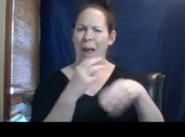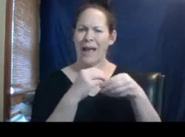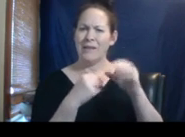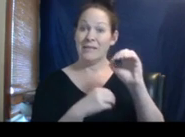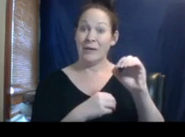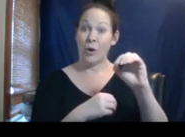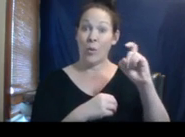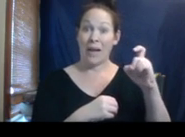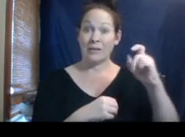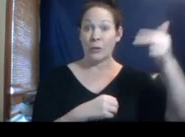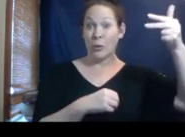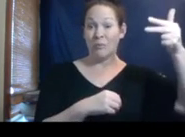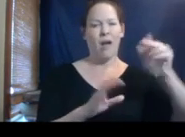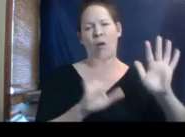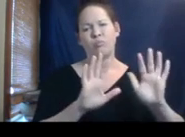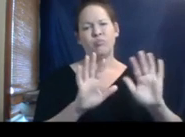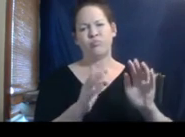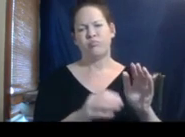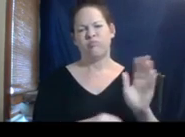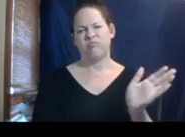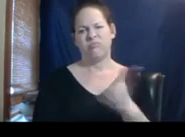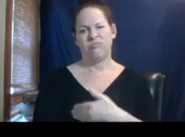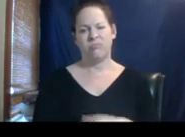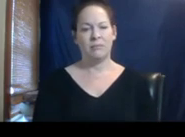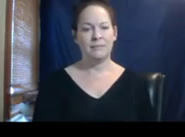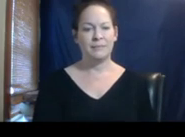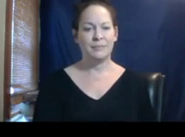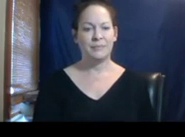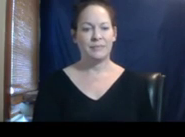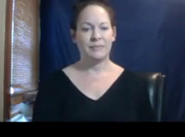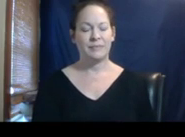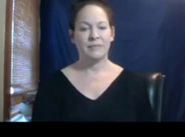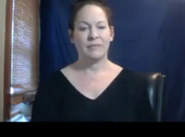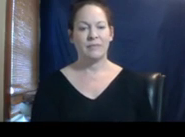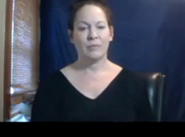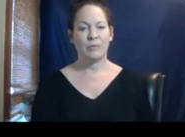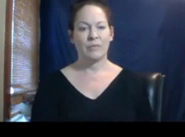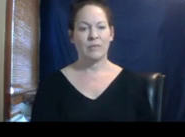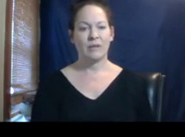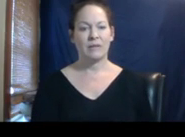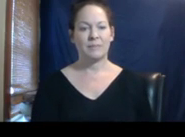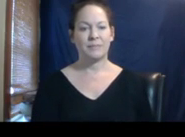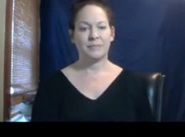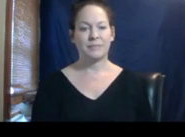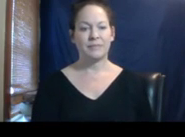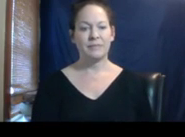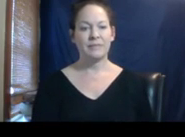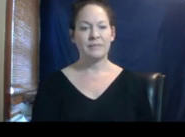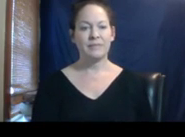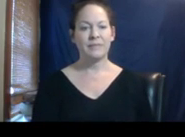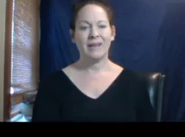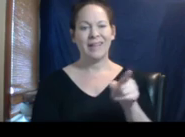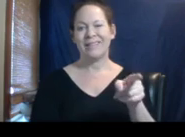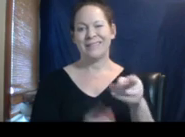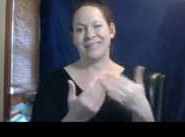case, no. This is only a degree 2, and I'm using a degree 2 because it shows the remainder 0 quickly. And